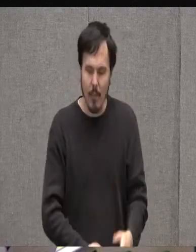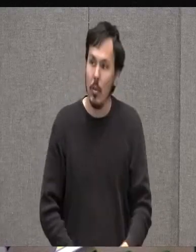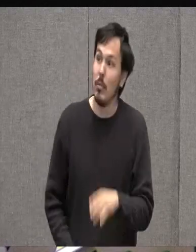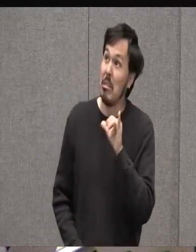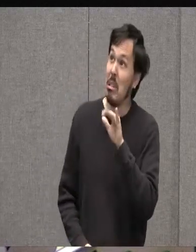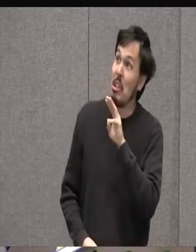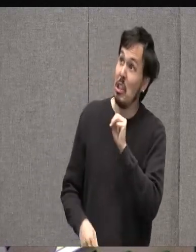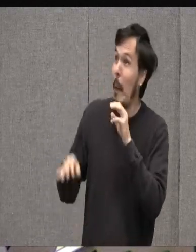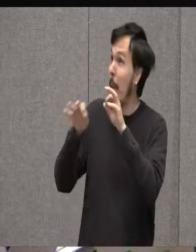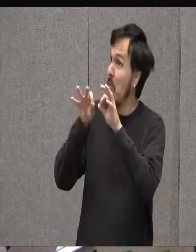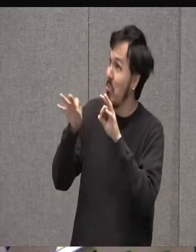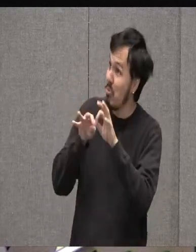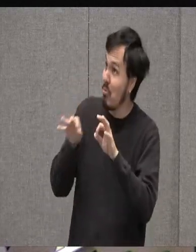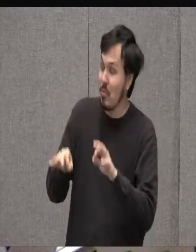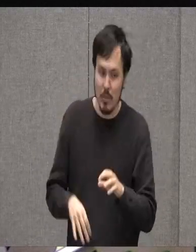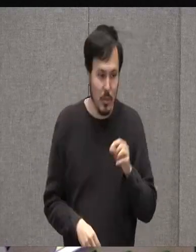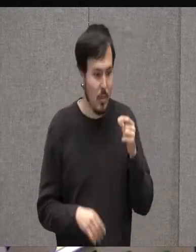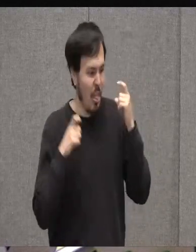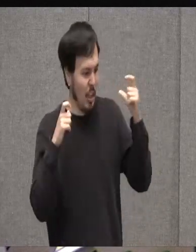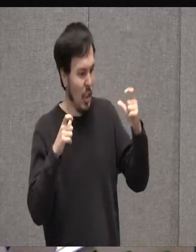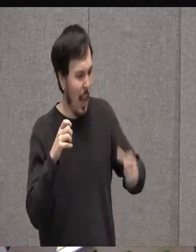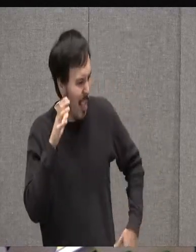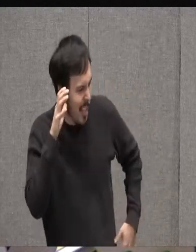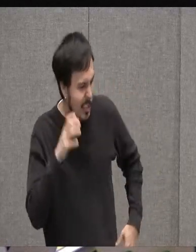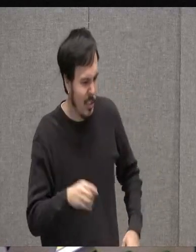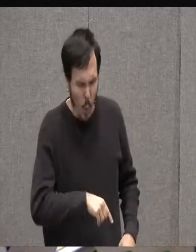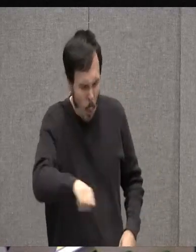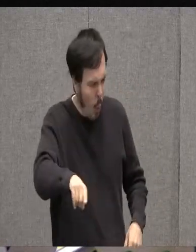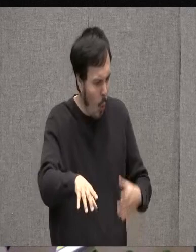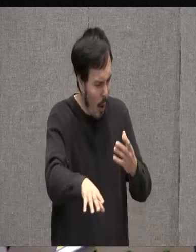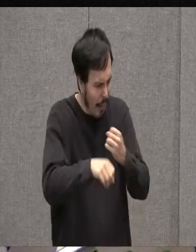Jim tied them on his back, and he climbed up the beanstalk.